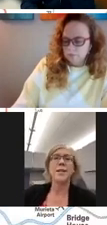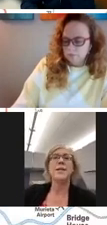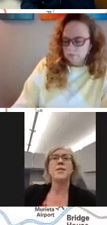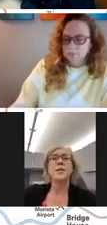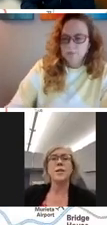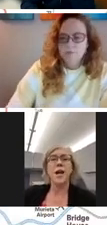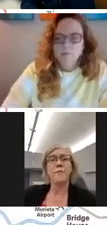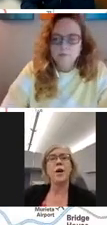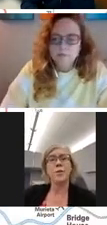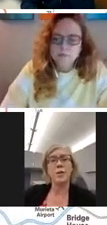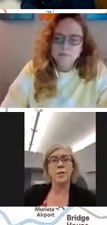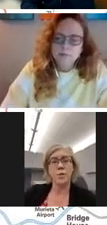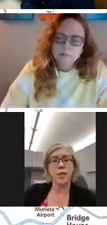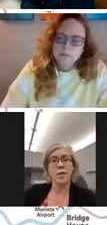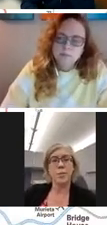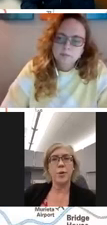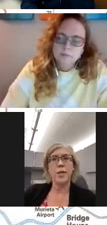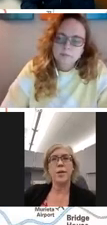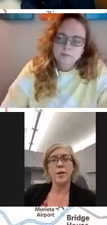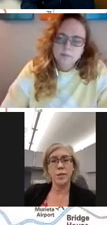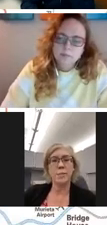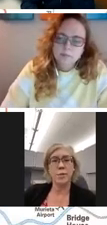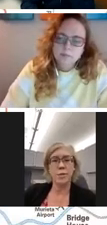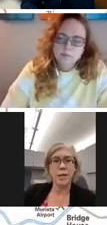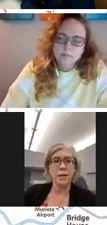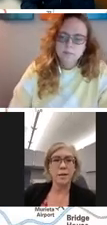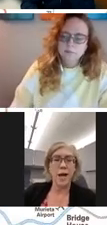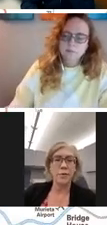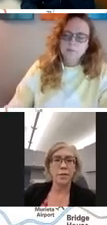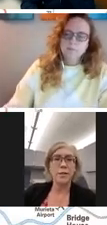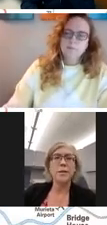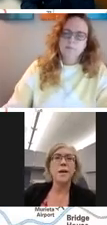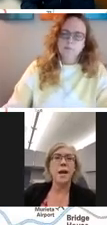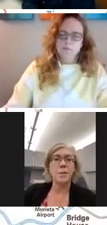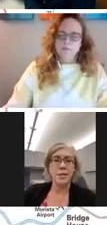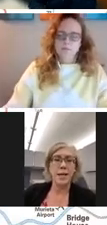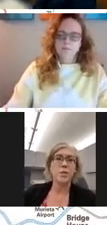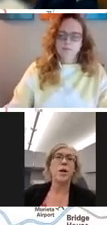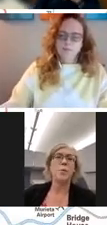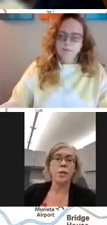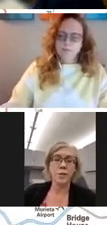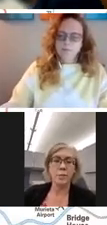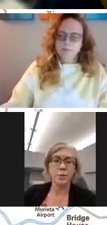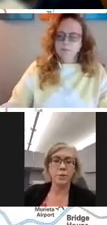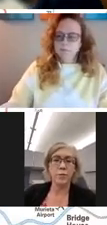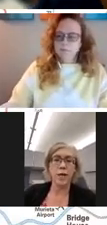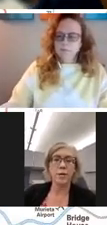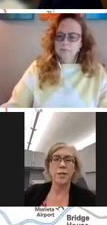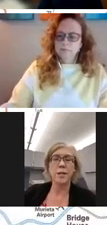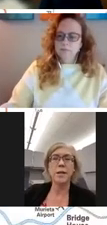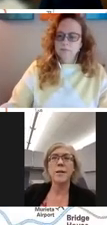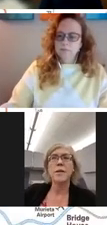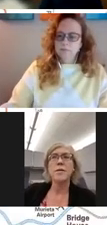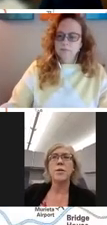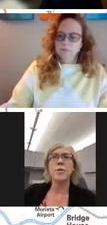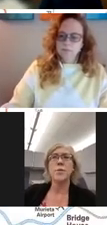class for other individuals to get employed there, and he was able to obtain housing because he had a job where he was able to afford